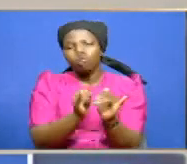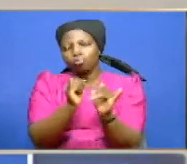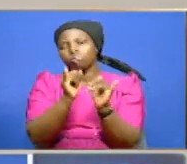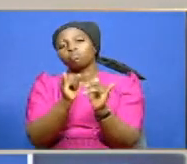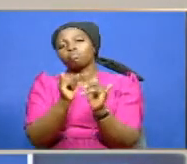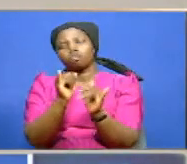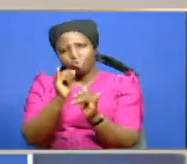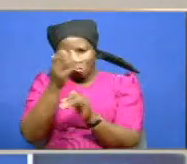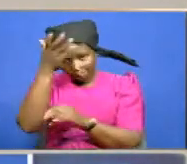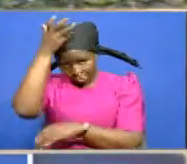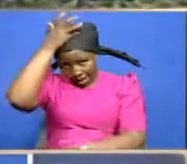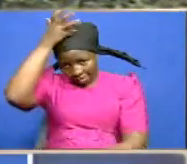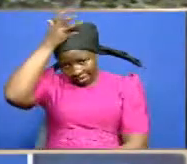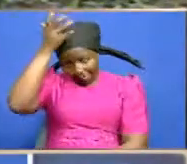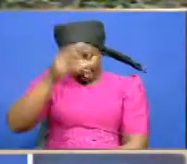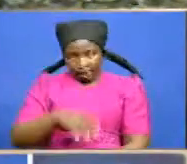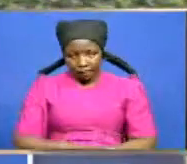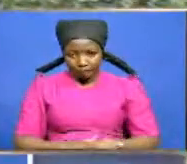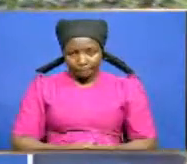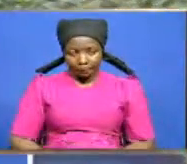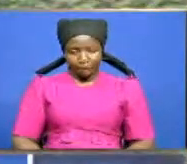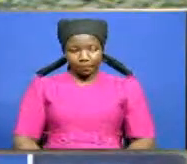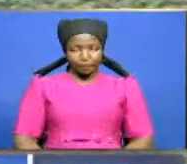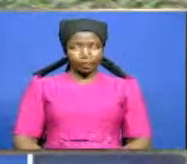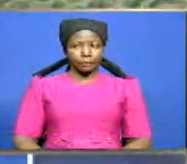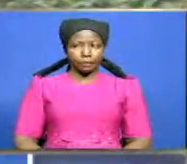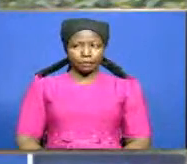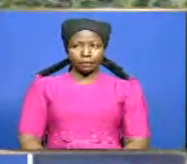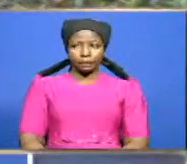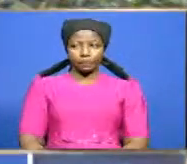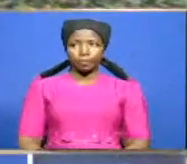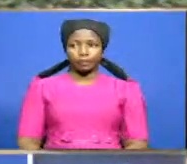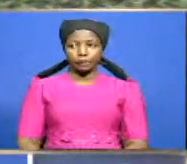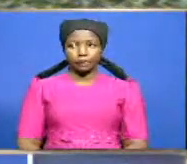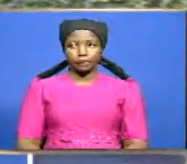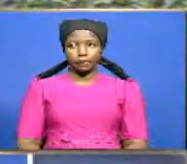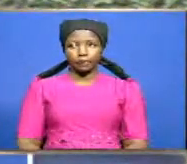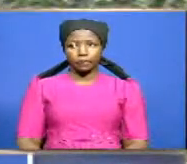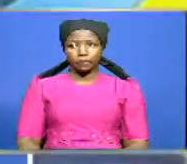other nurses. Purity Museo, Channel 1 News, Nairobi.